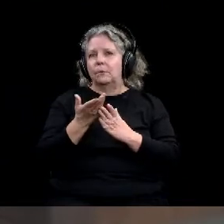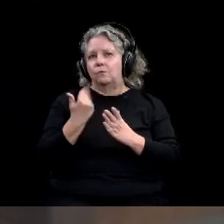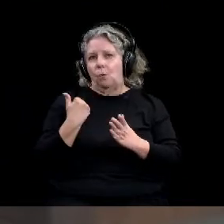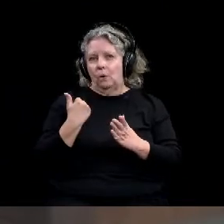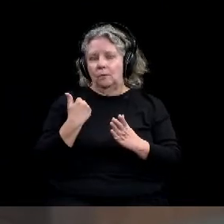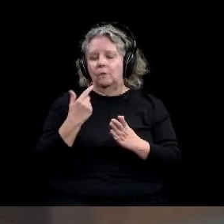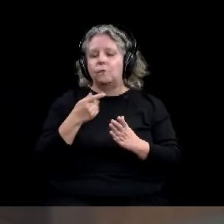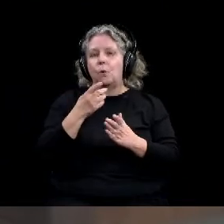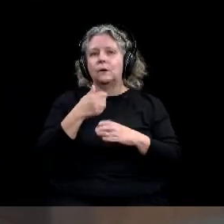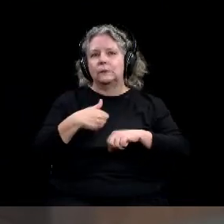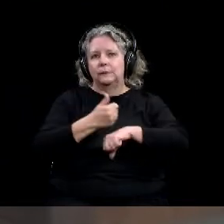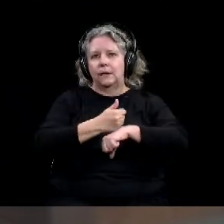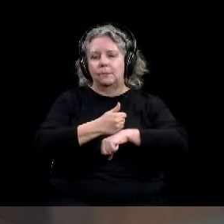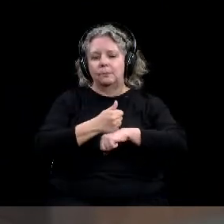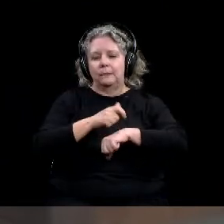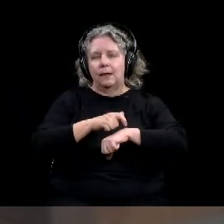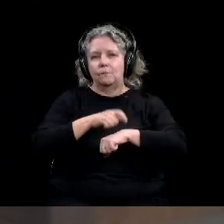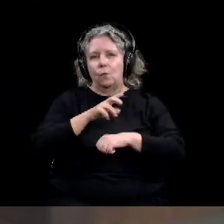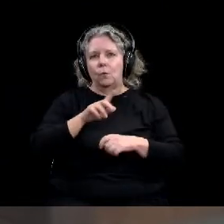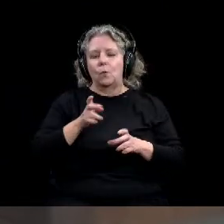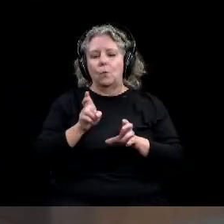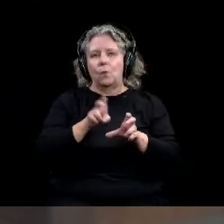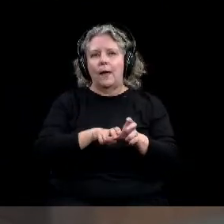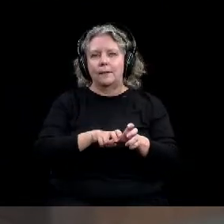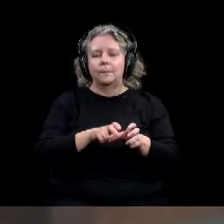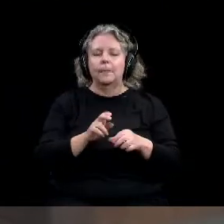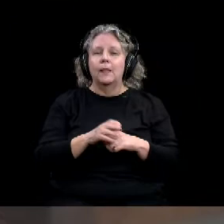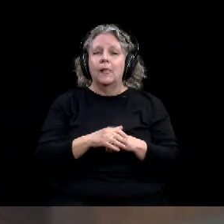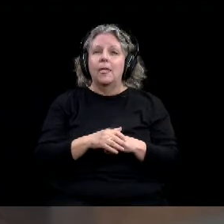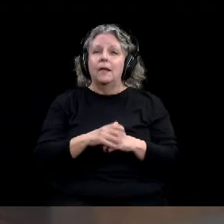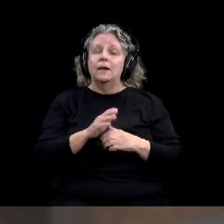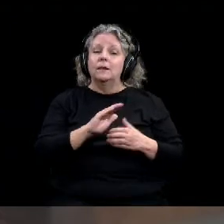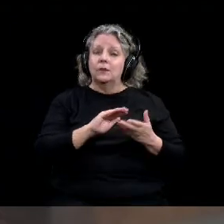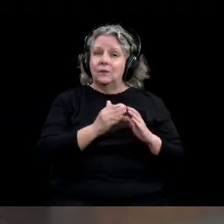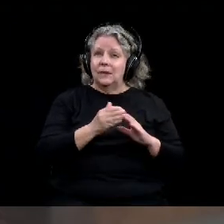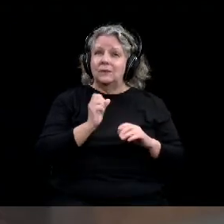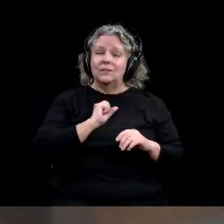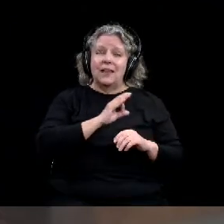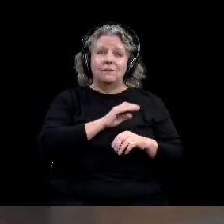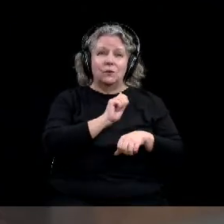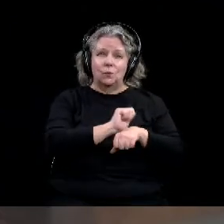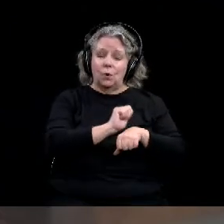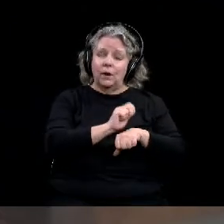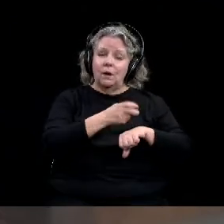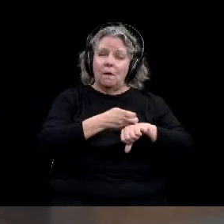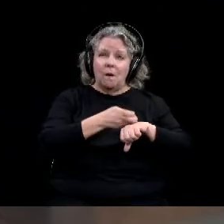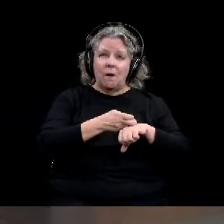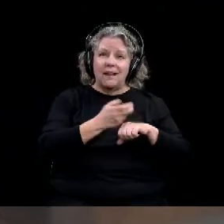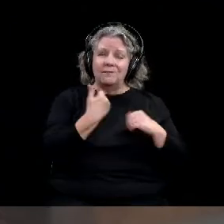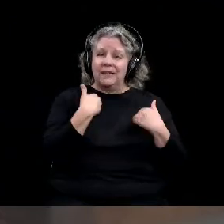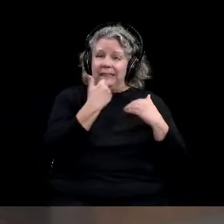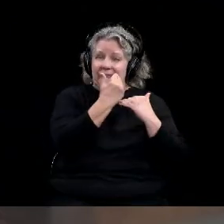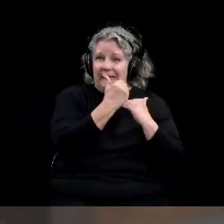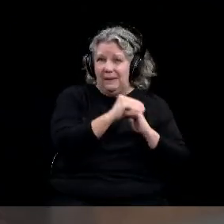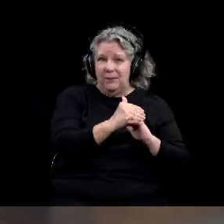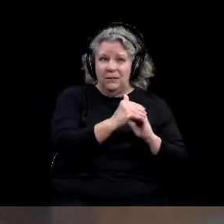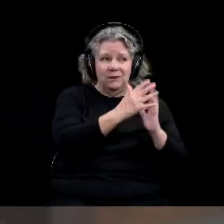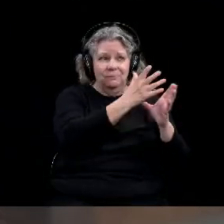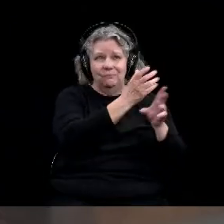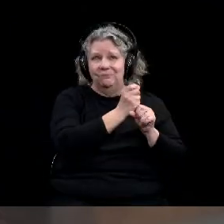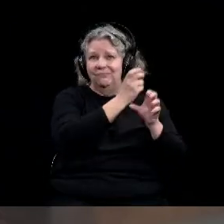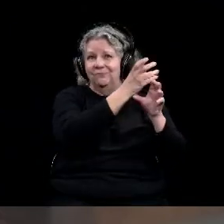hard with limited information about shipments of vaccines. Communications are and will continue to be challenging, and your patience is